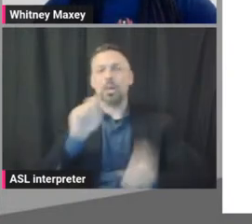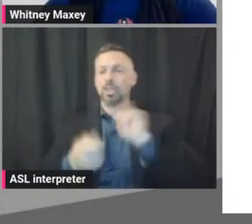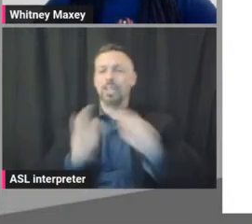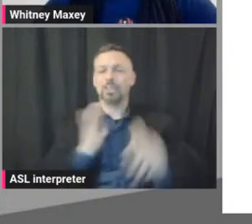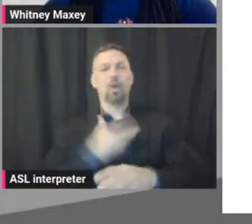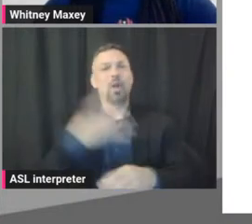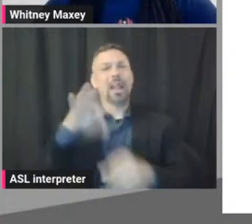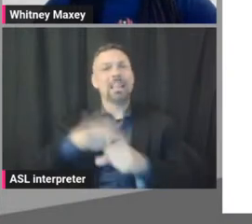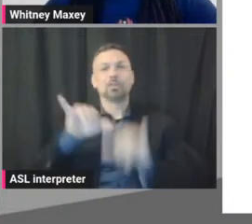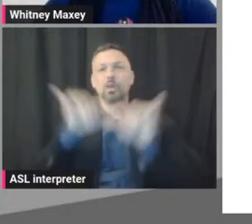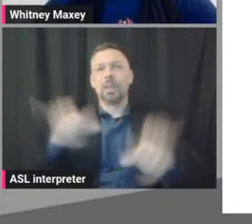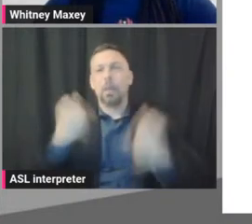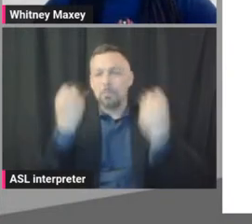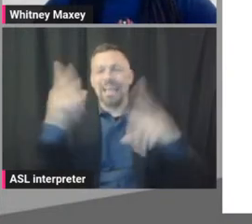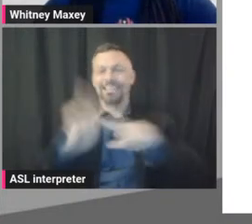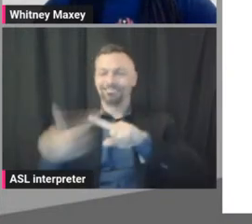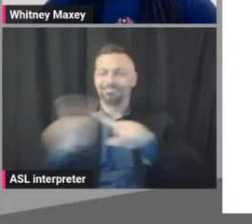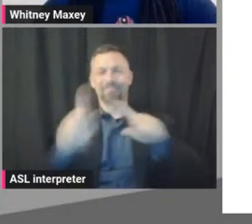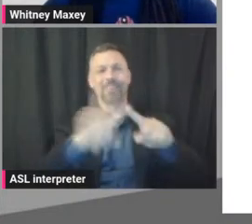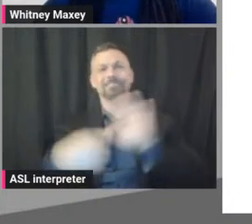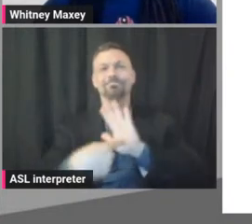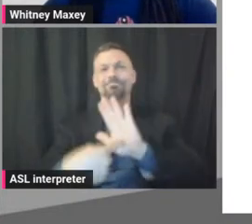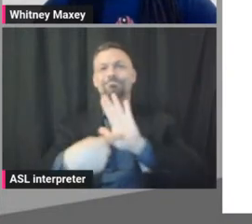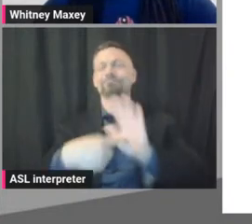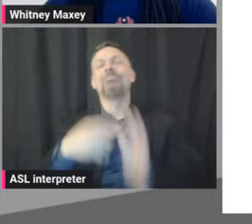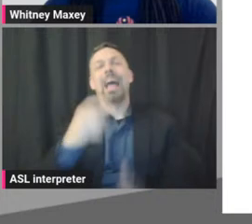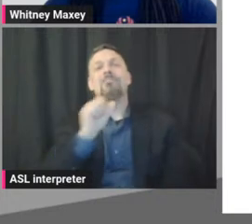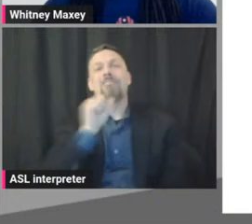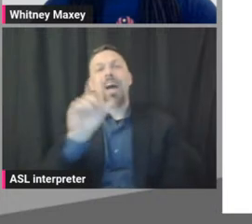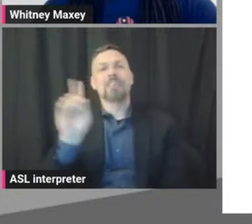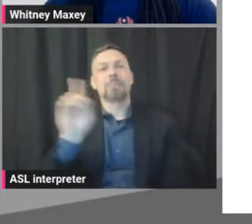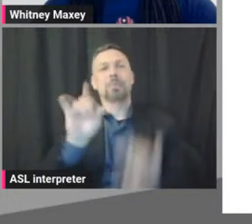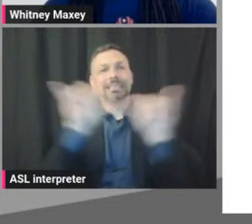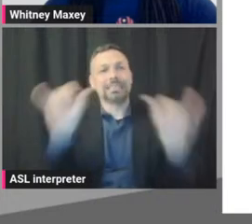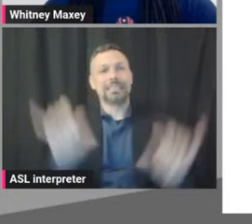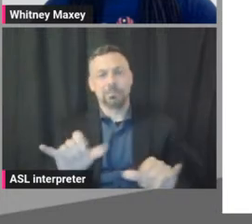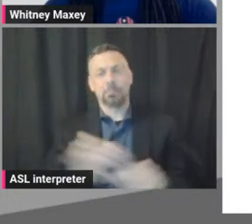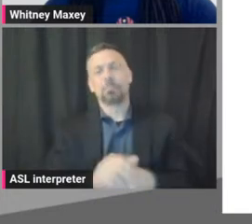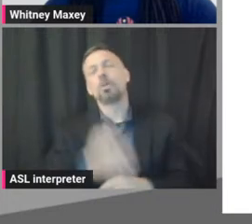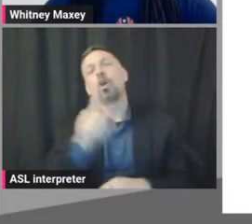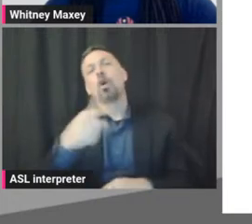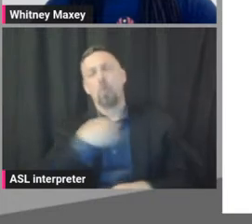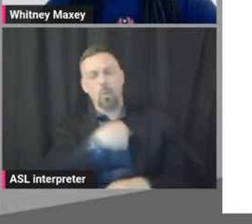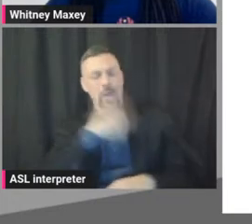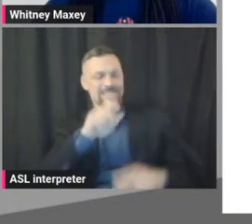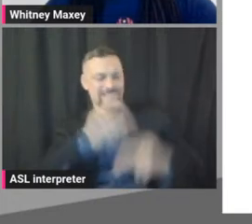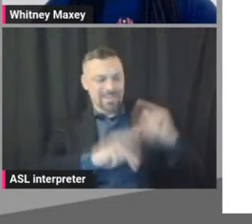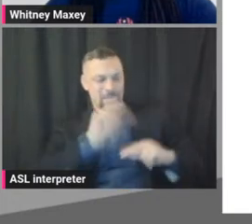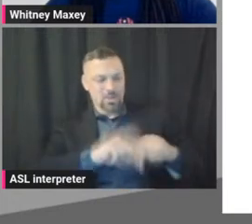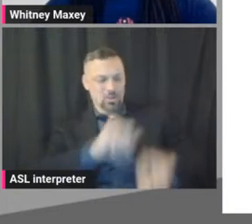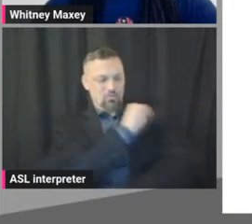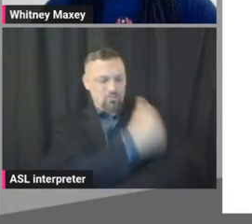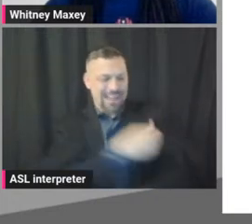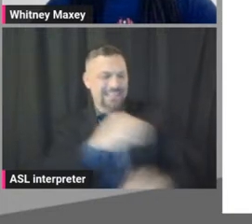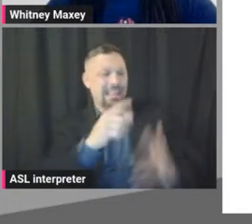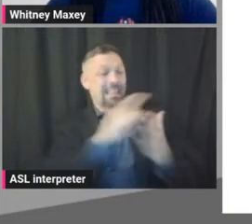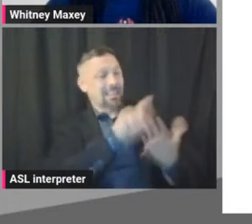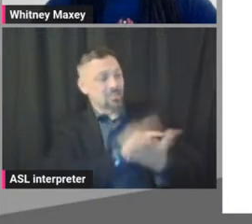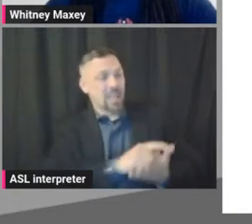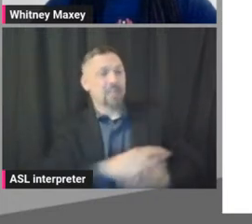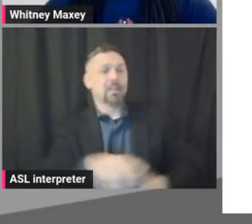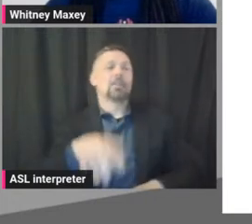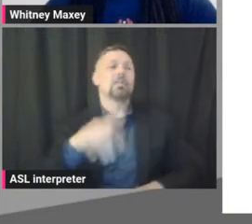system's many undemocratic features. We need to gain enough strength within legislative, executive, and